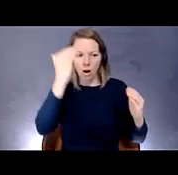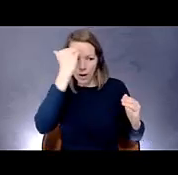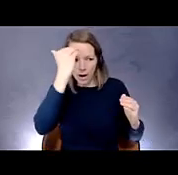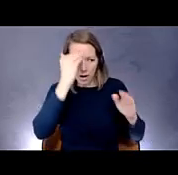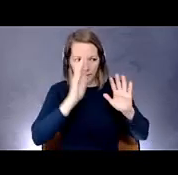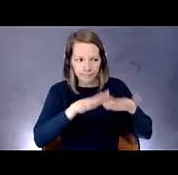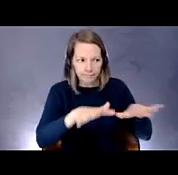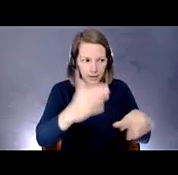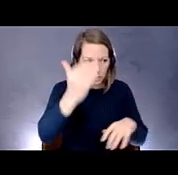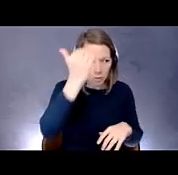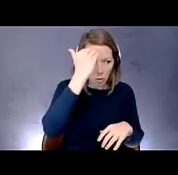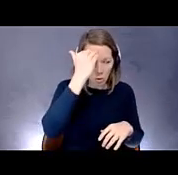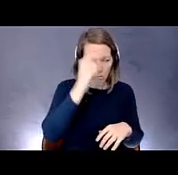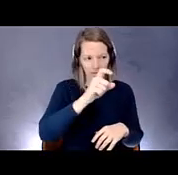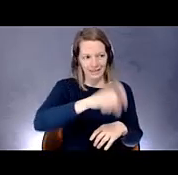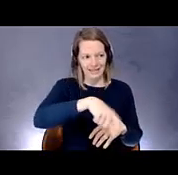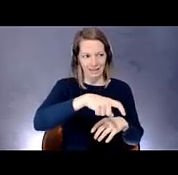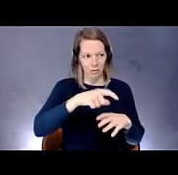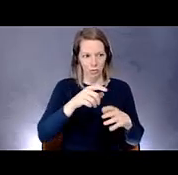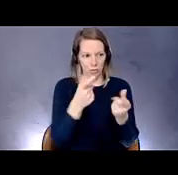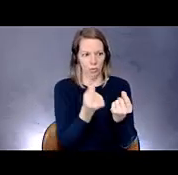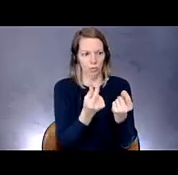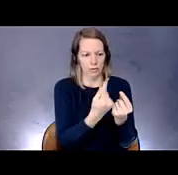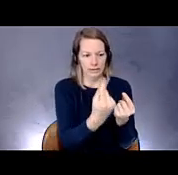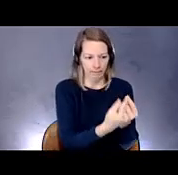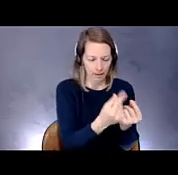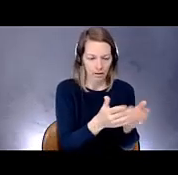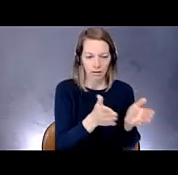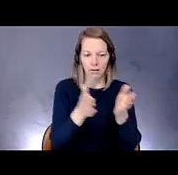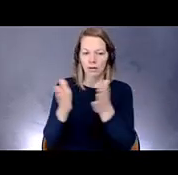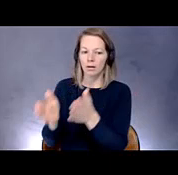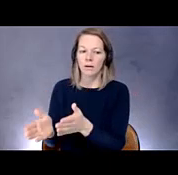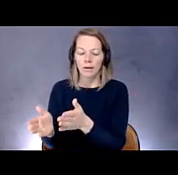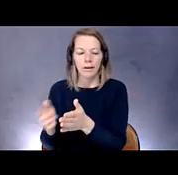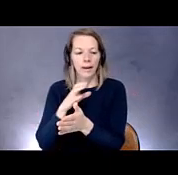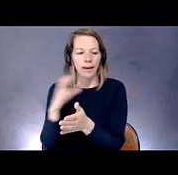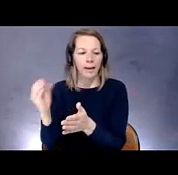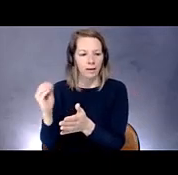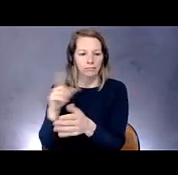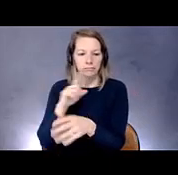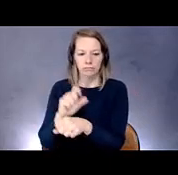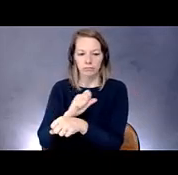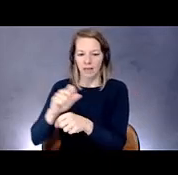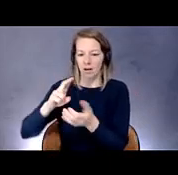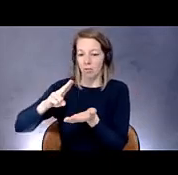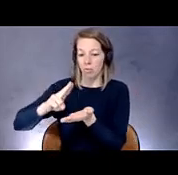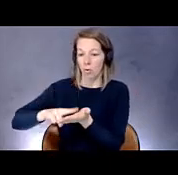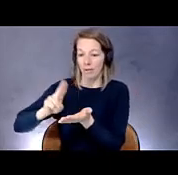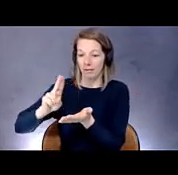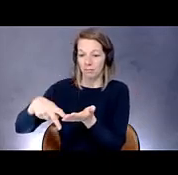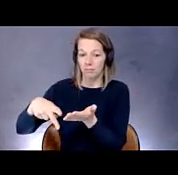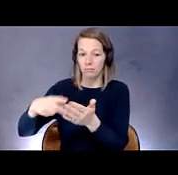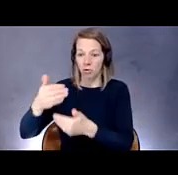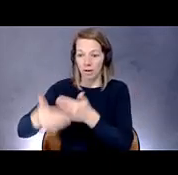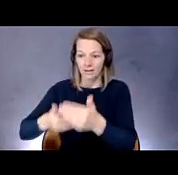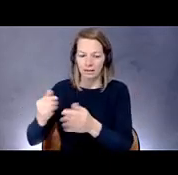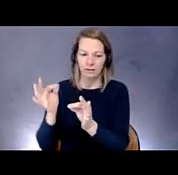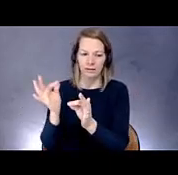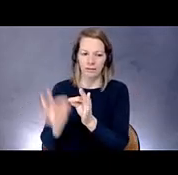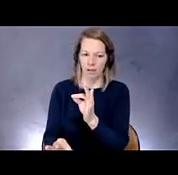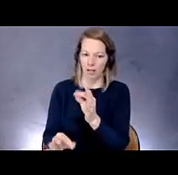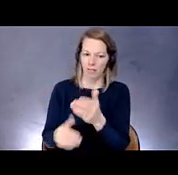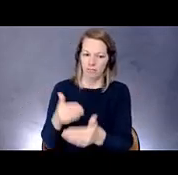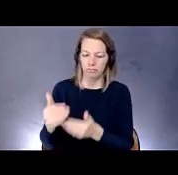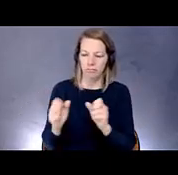customers are aware that they need to take action, and then second, making sure that we ensure the enrollment process is as simple as possible. I'll talk